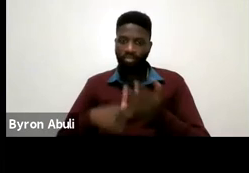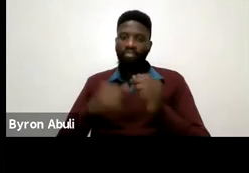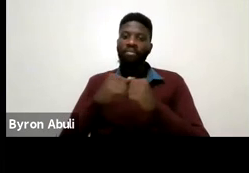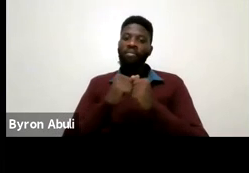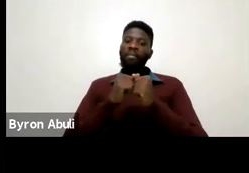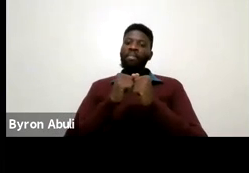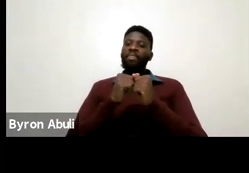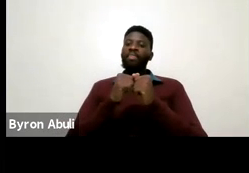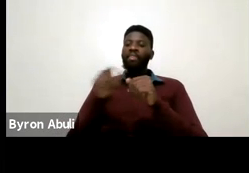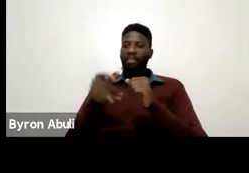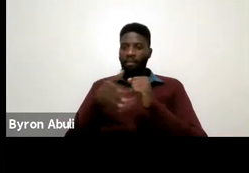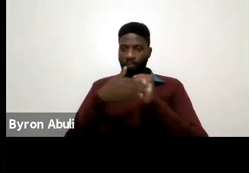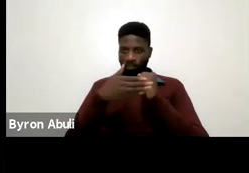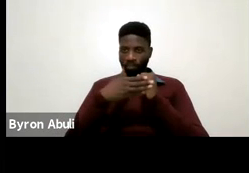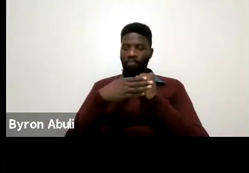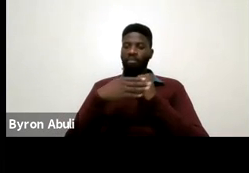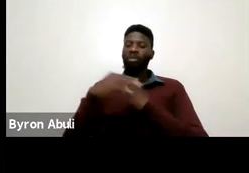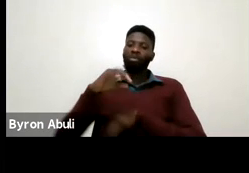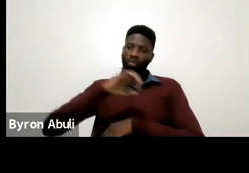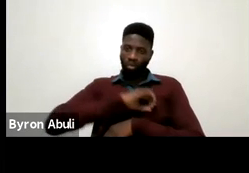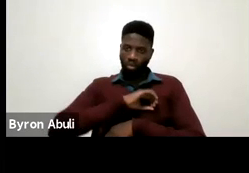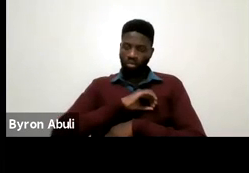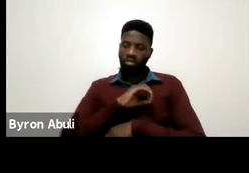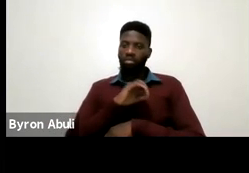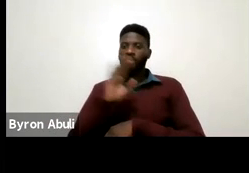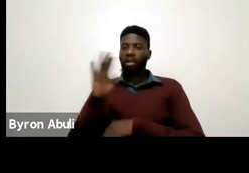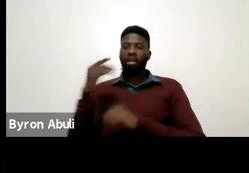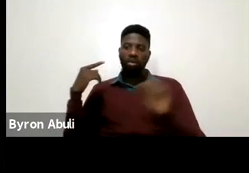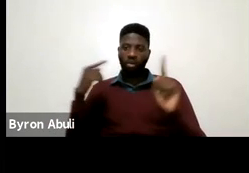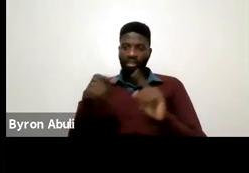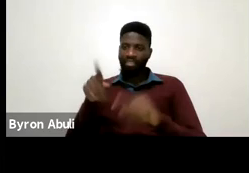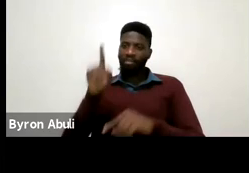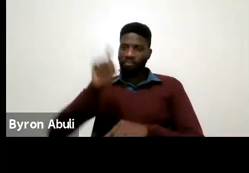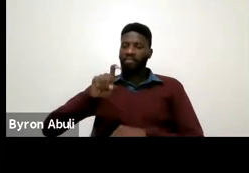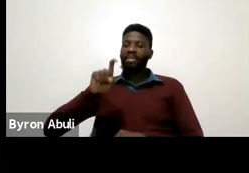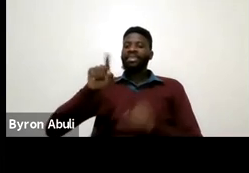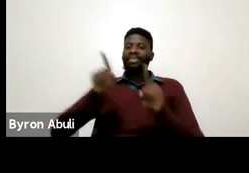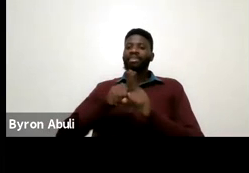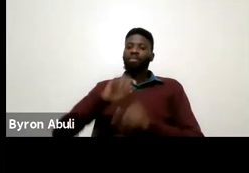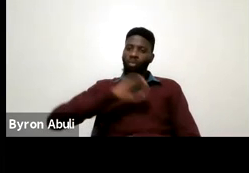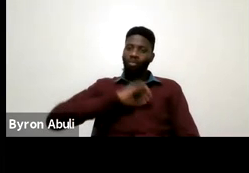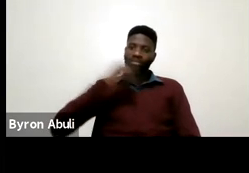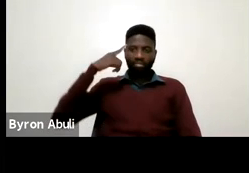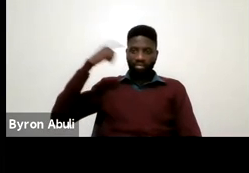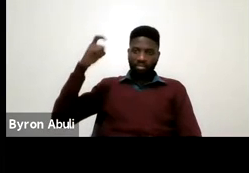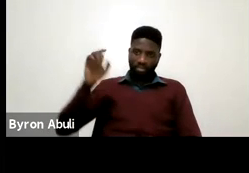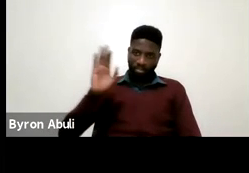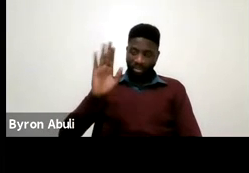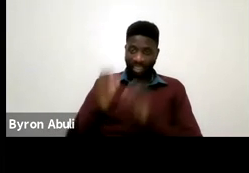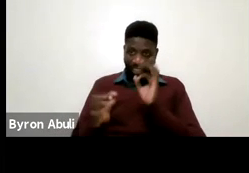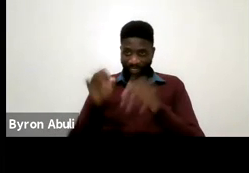the DNA of owning the goal. You really have to have it. It has to be your dream. If you do not dream it, you'll never live